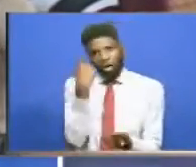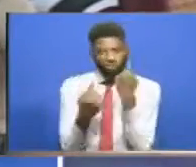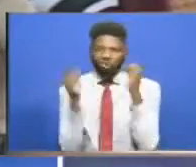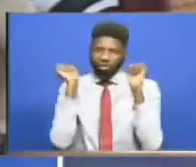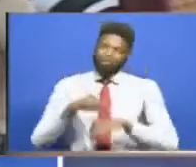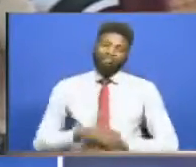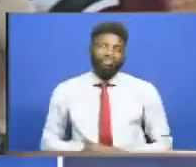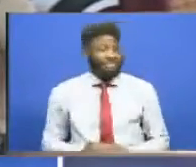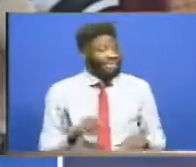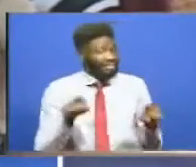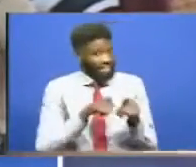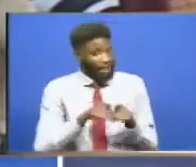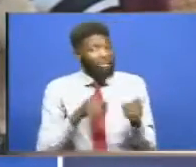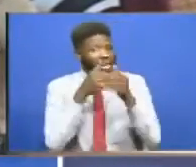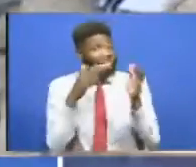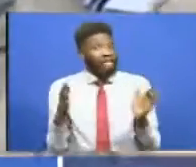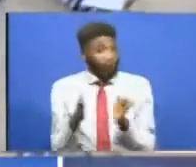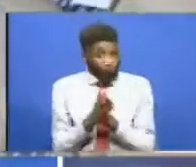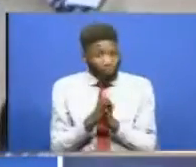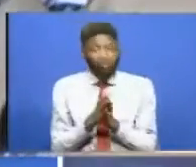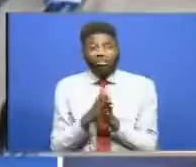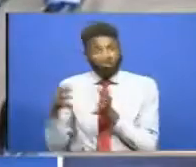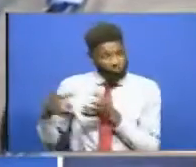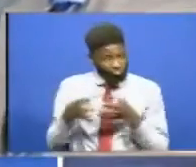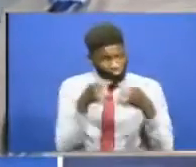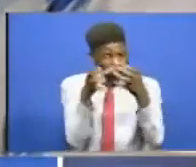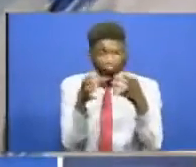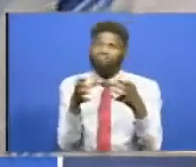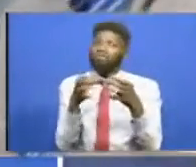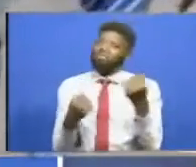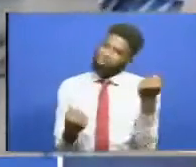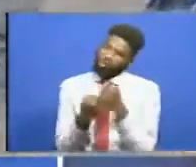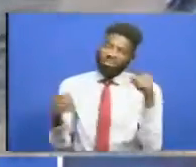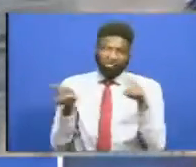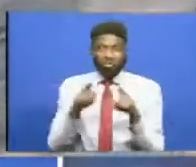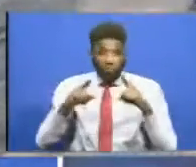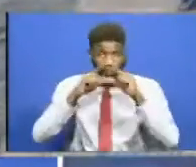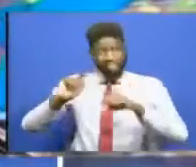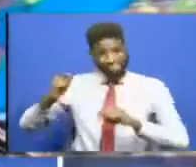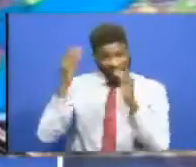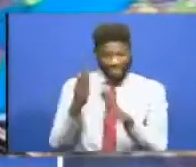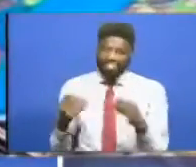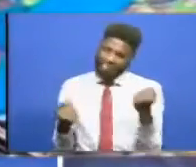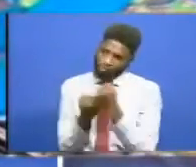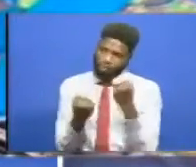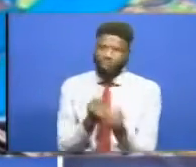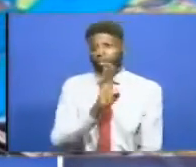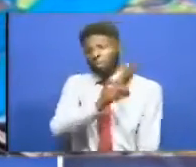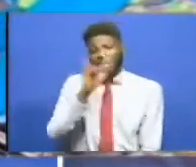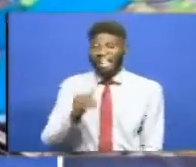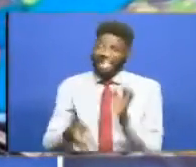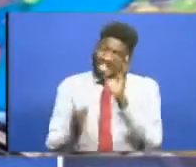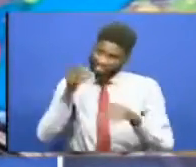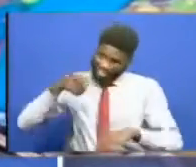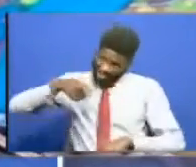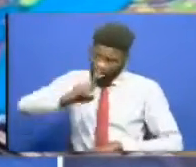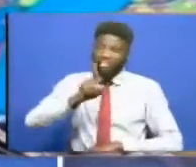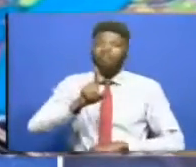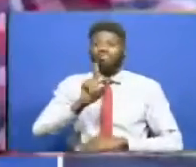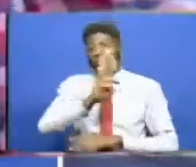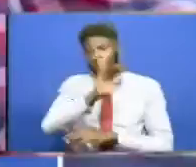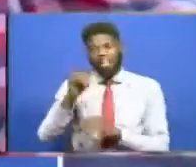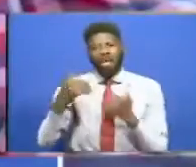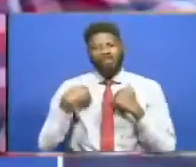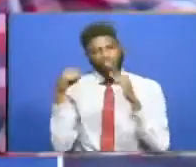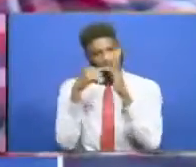by leaders who had accompanied him, who insist that Kenyans will only support the BBI report if it has robust proposals aimed